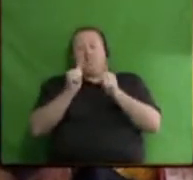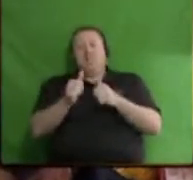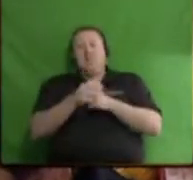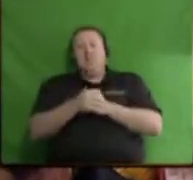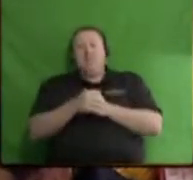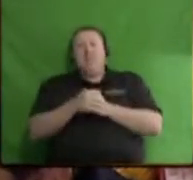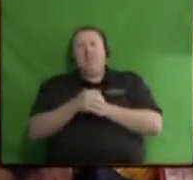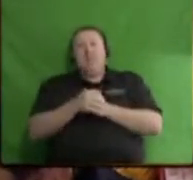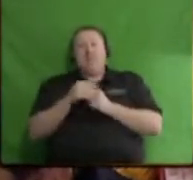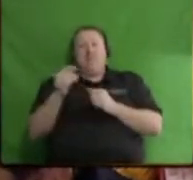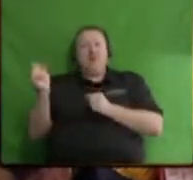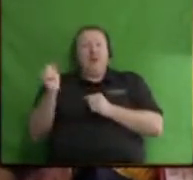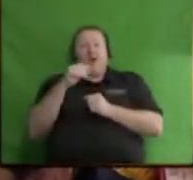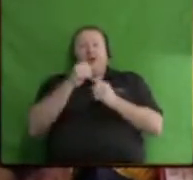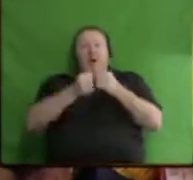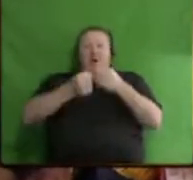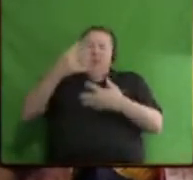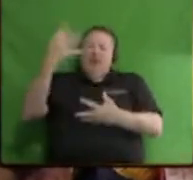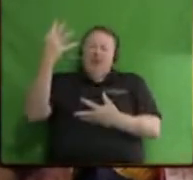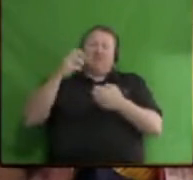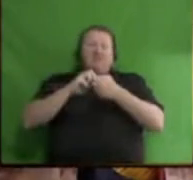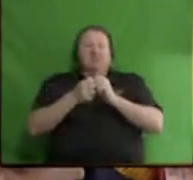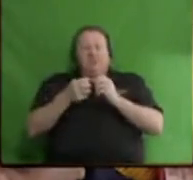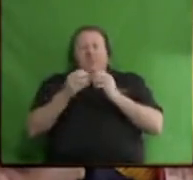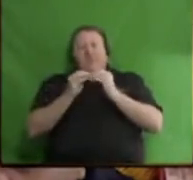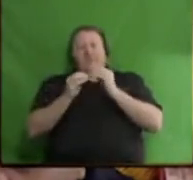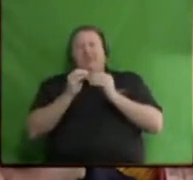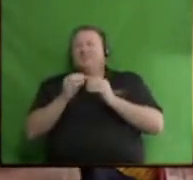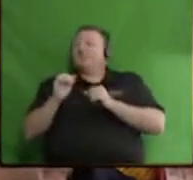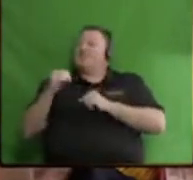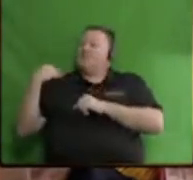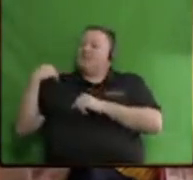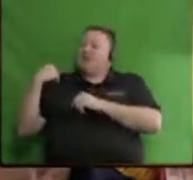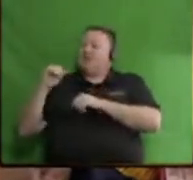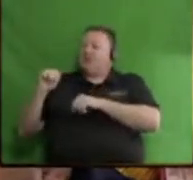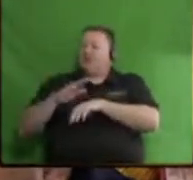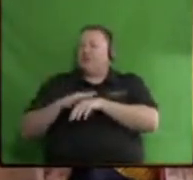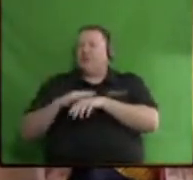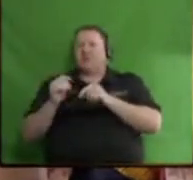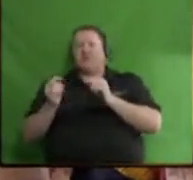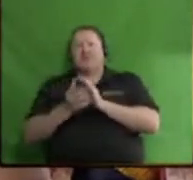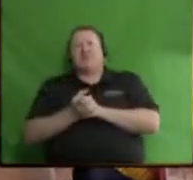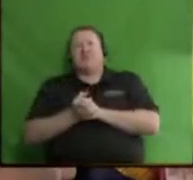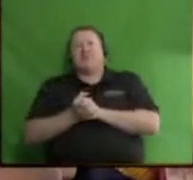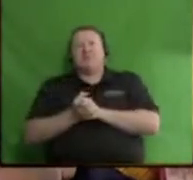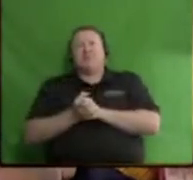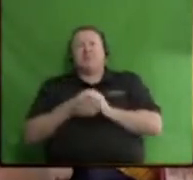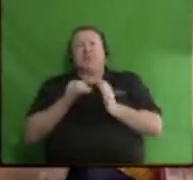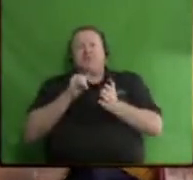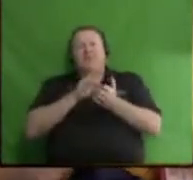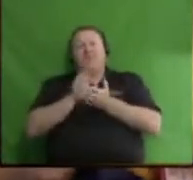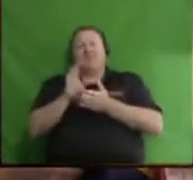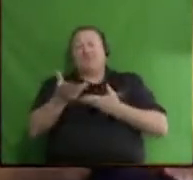list of underlying causes, we're going to have to adequately Minister, capacitate your the time BMA has expired. and invest in collaboration. Thank you.